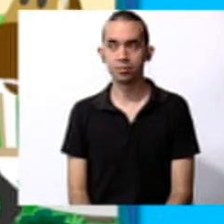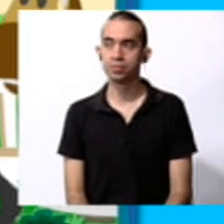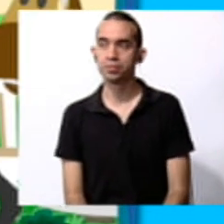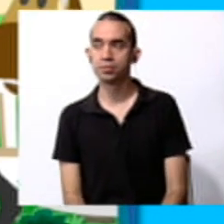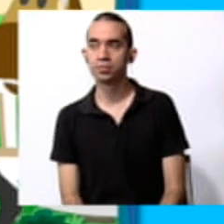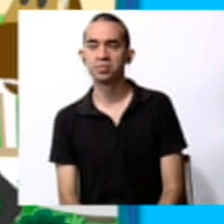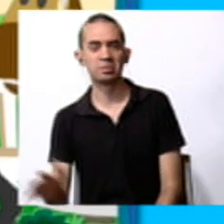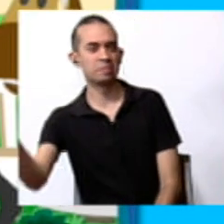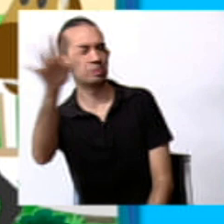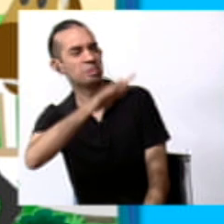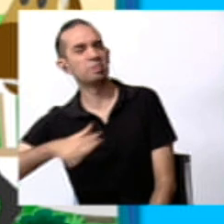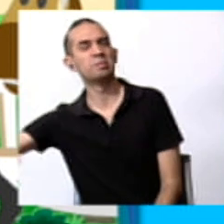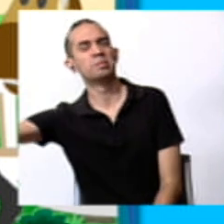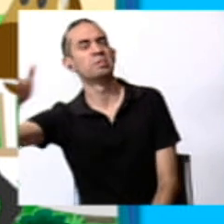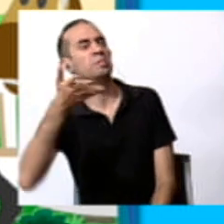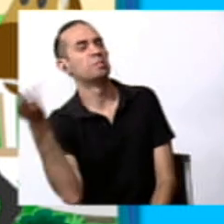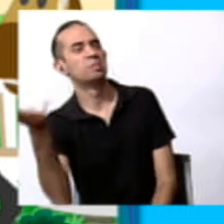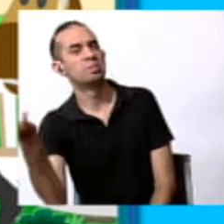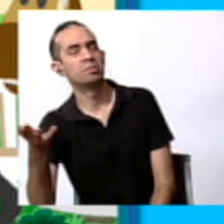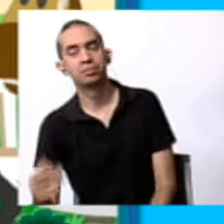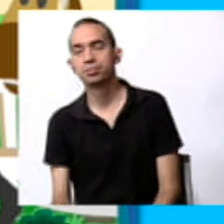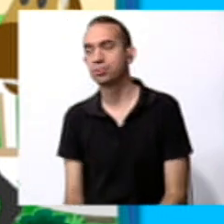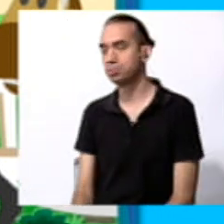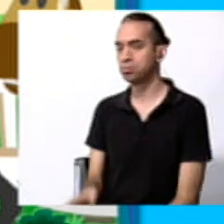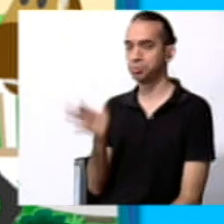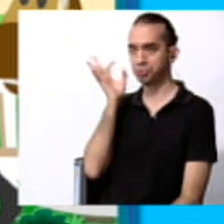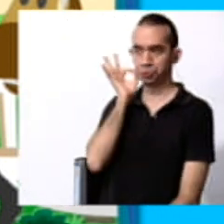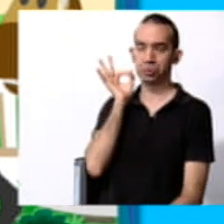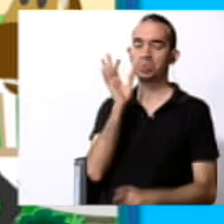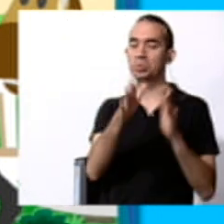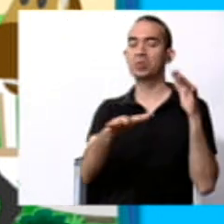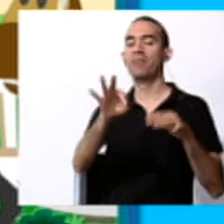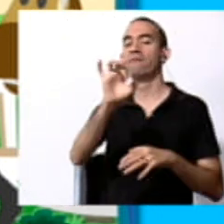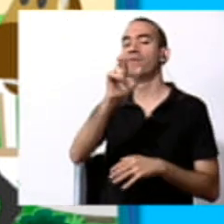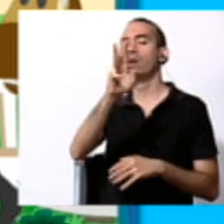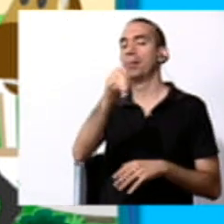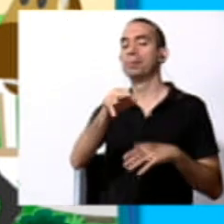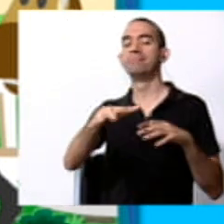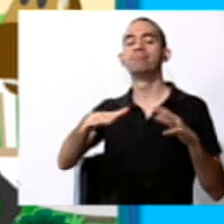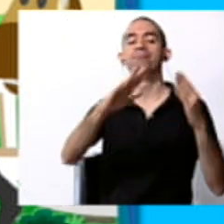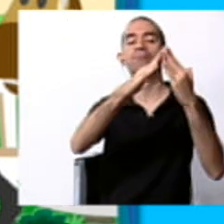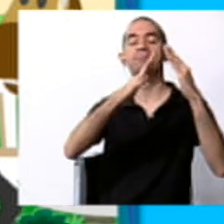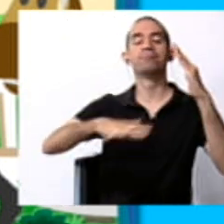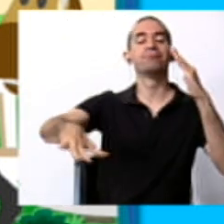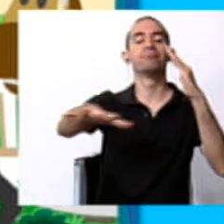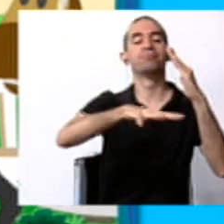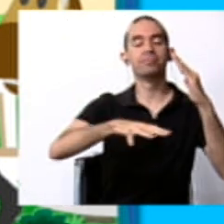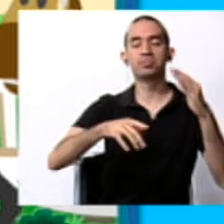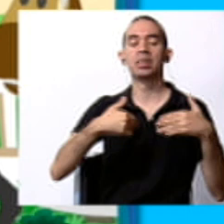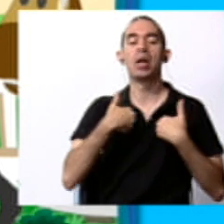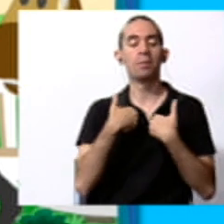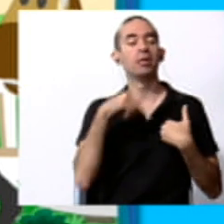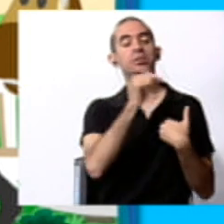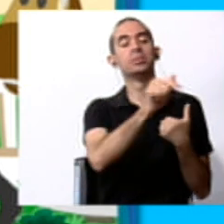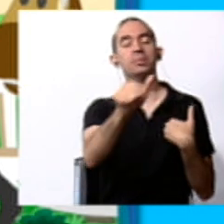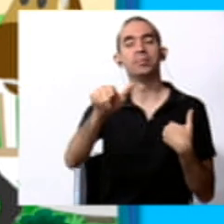What is this? This is a farm, and these are animals.